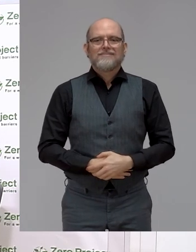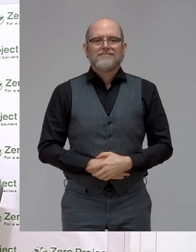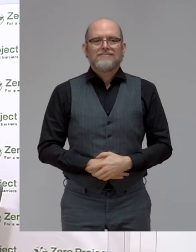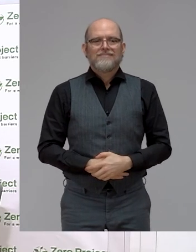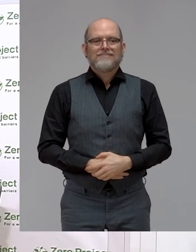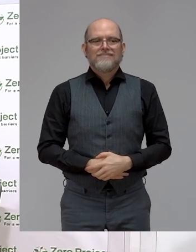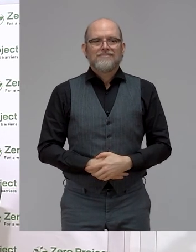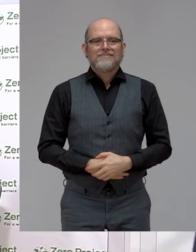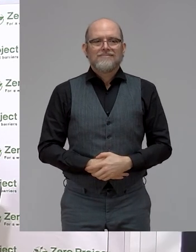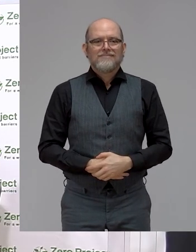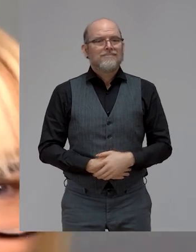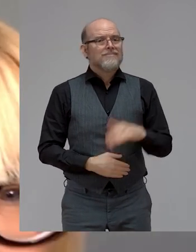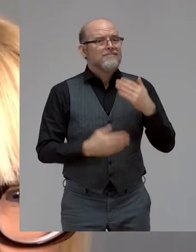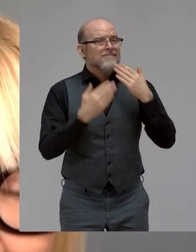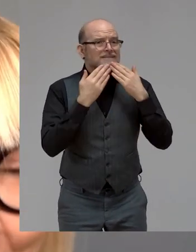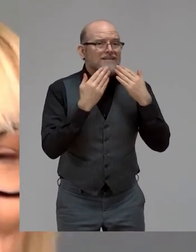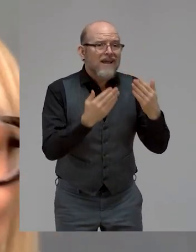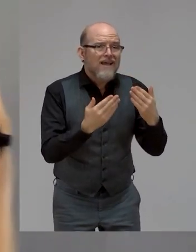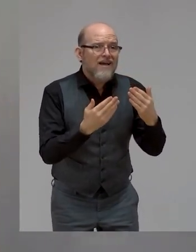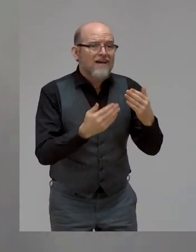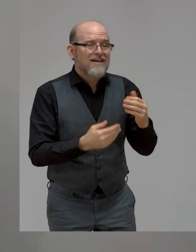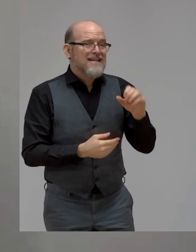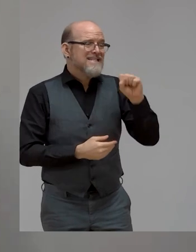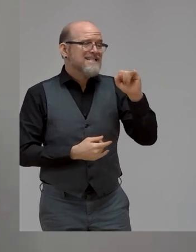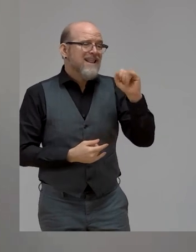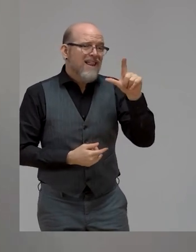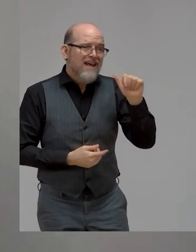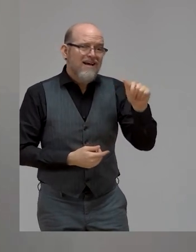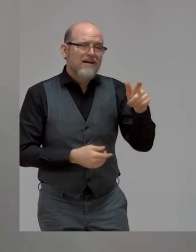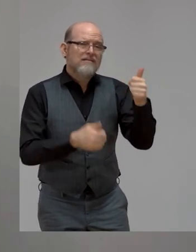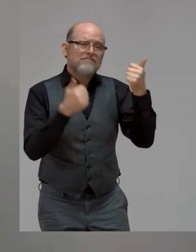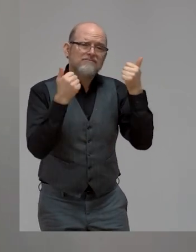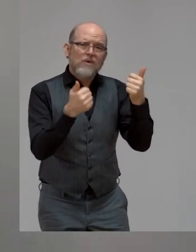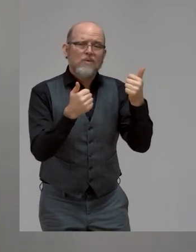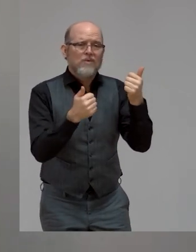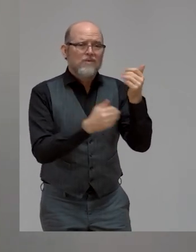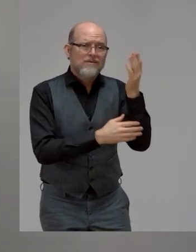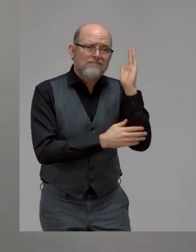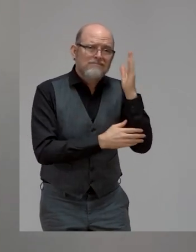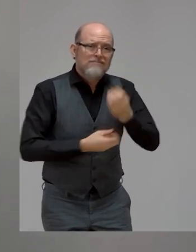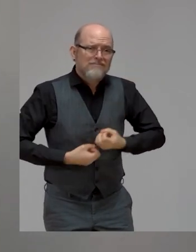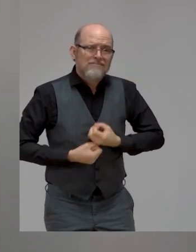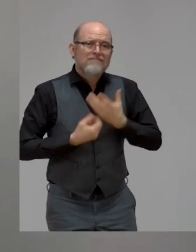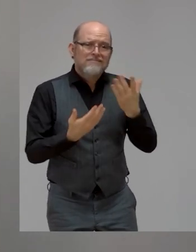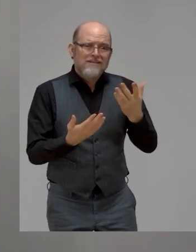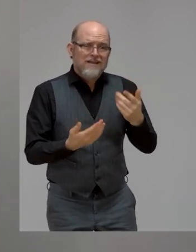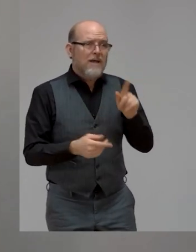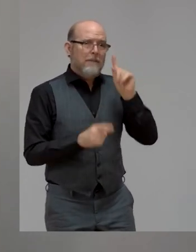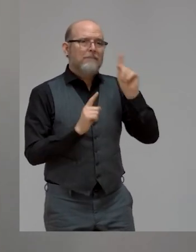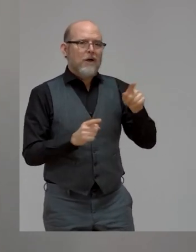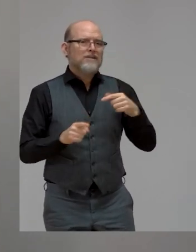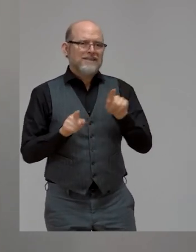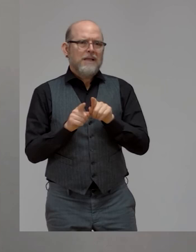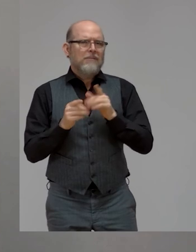Thank you, Sila, so much. I have to tell you, we have a few valuable 500 companies